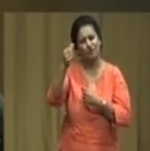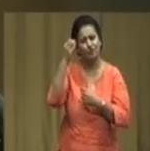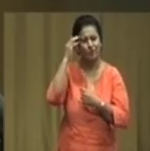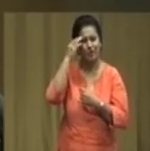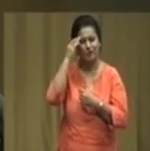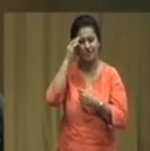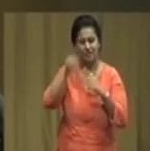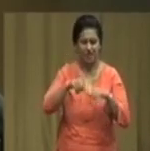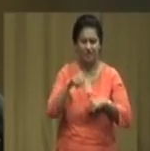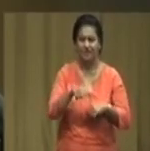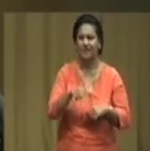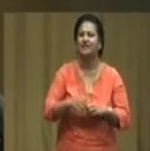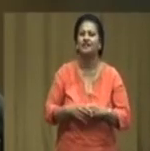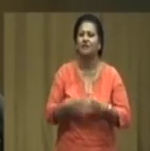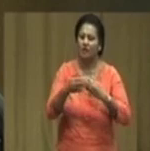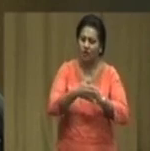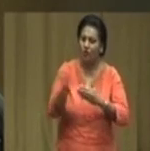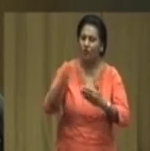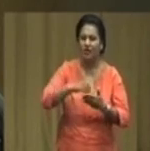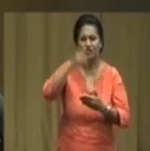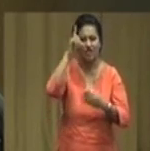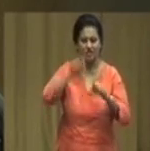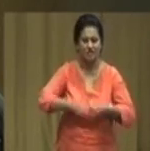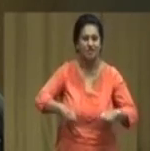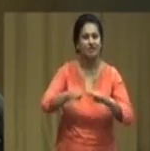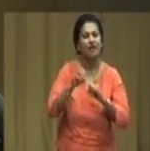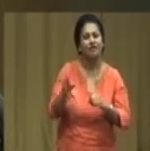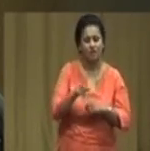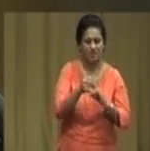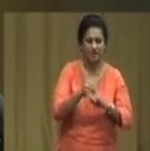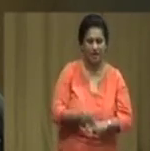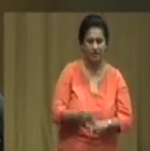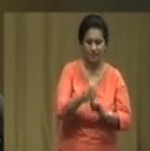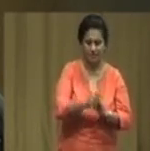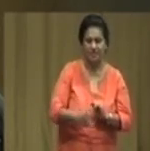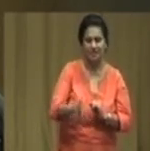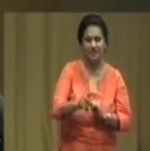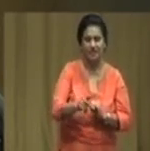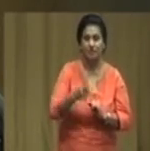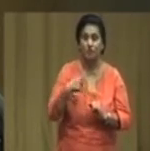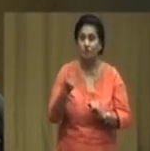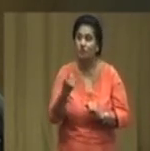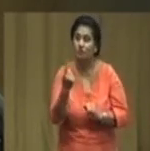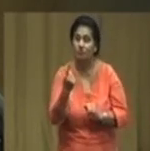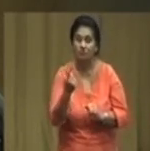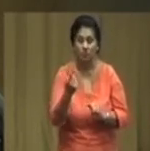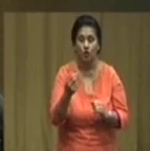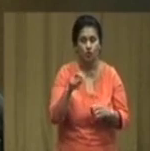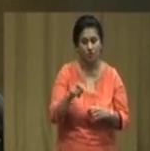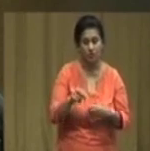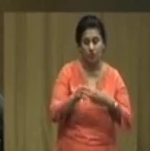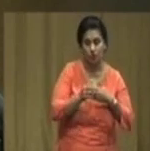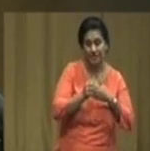great things in the open education space coming from the South Pacific. Because if anybody is going to need to lead